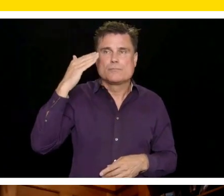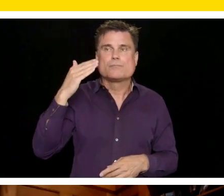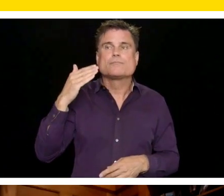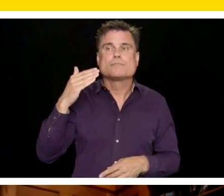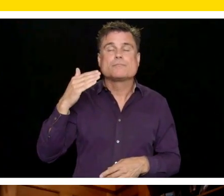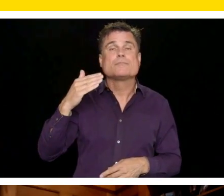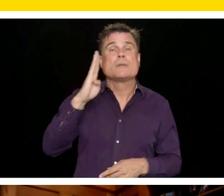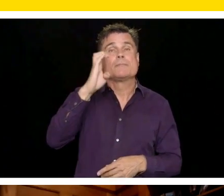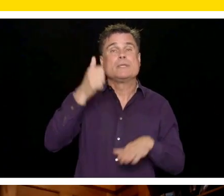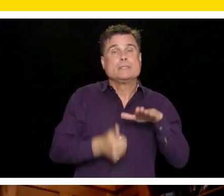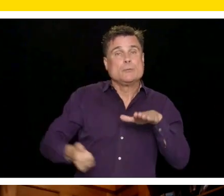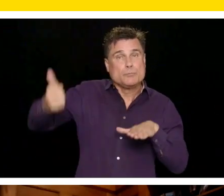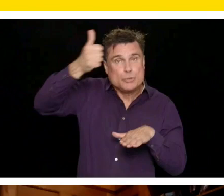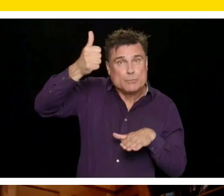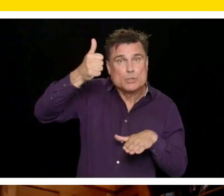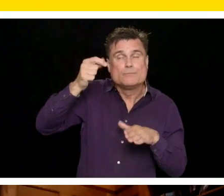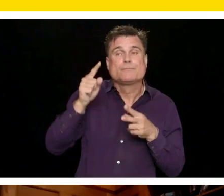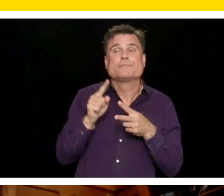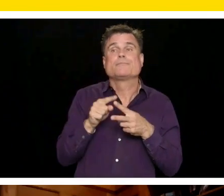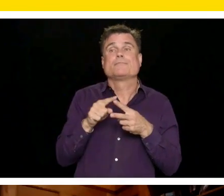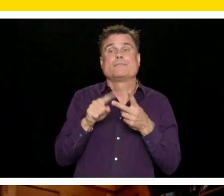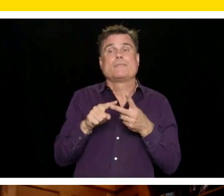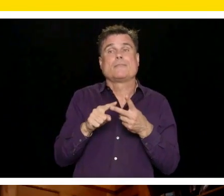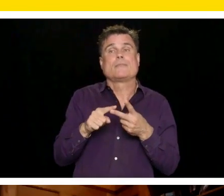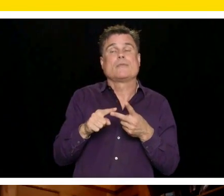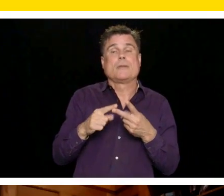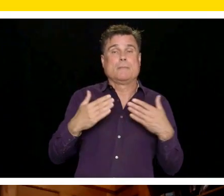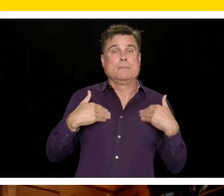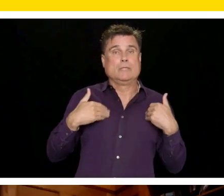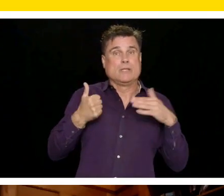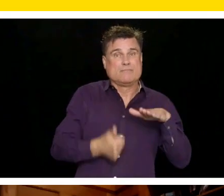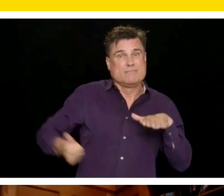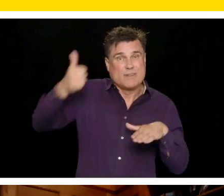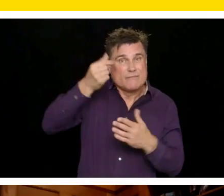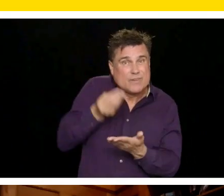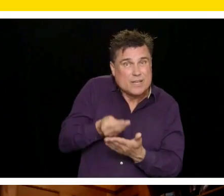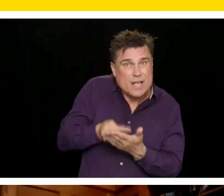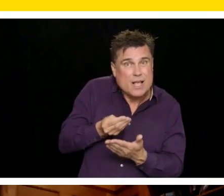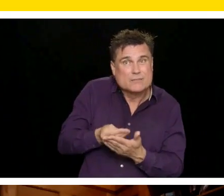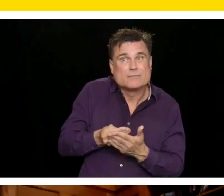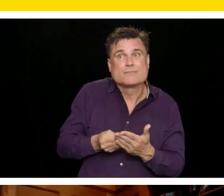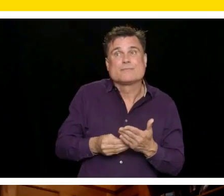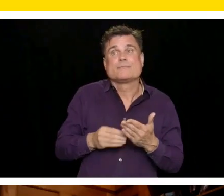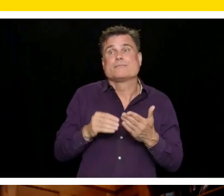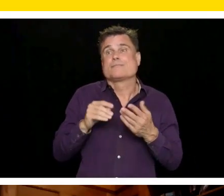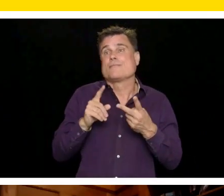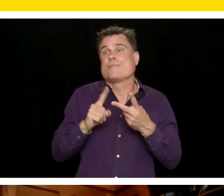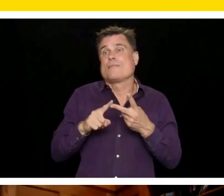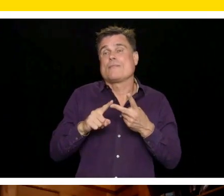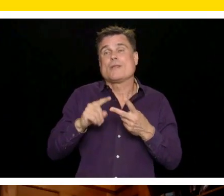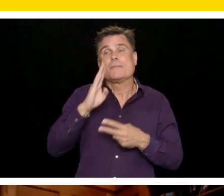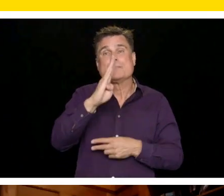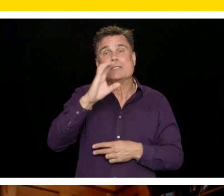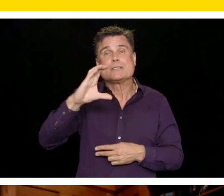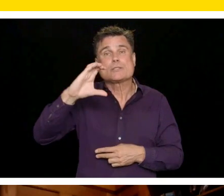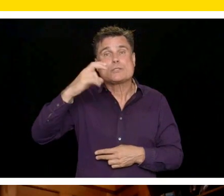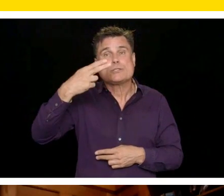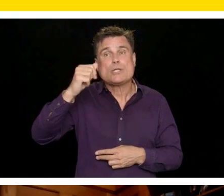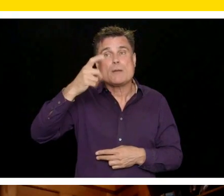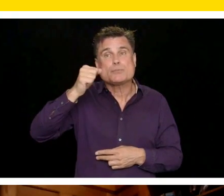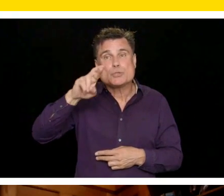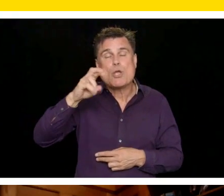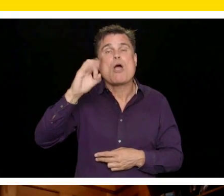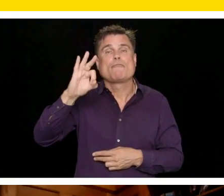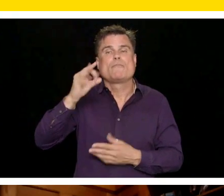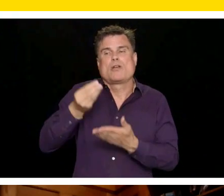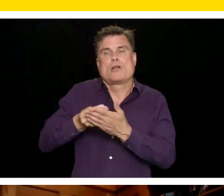know that the heads of BC Chamber, BCBC, CFIB, everybody has been on the phone